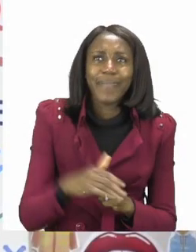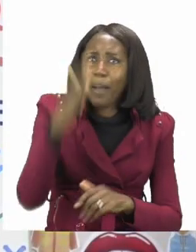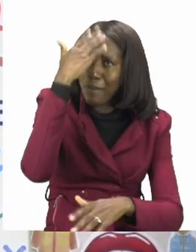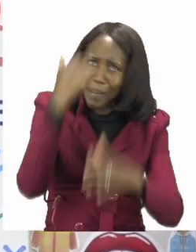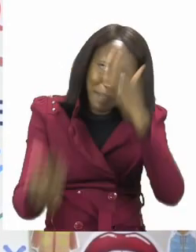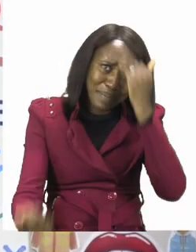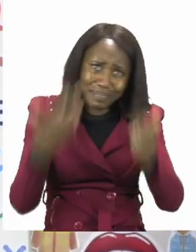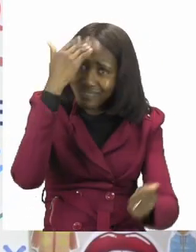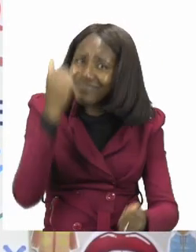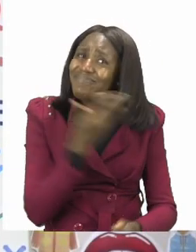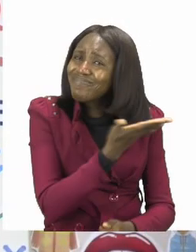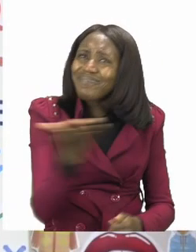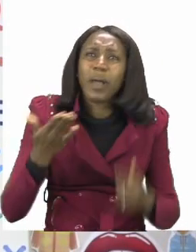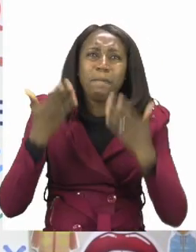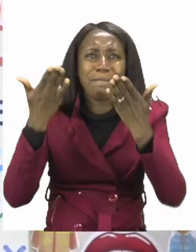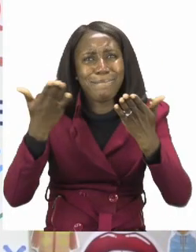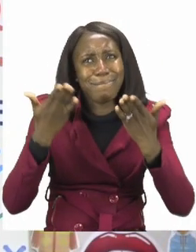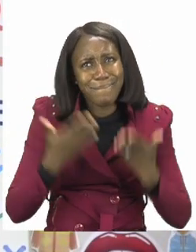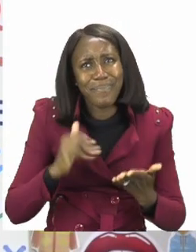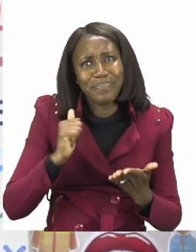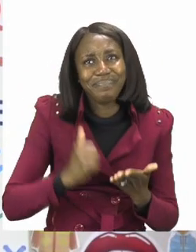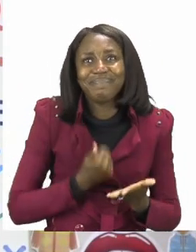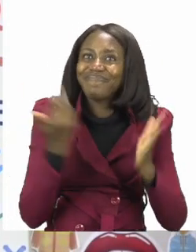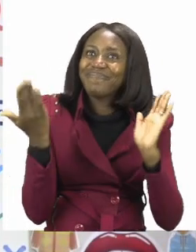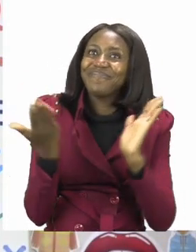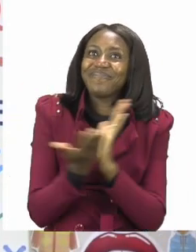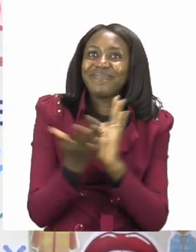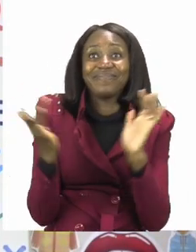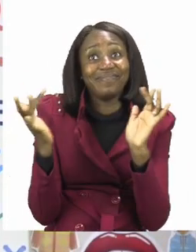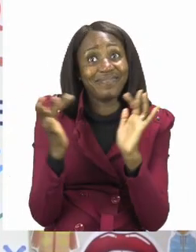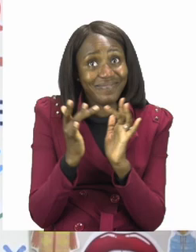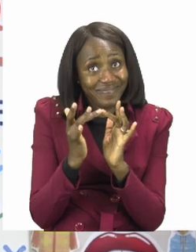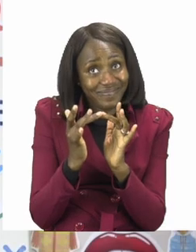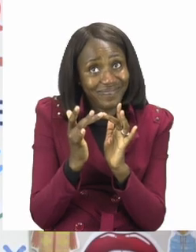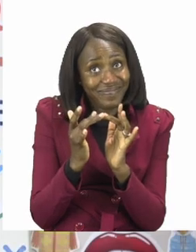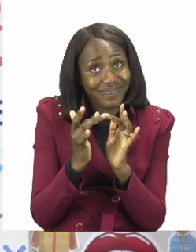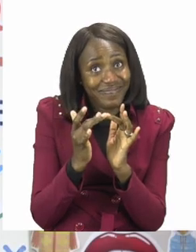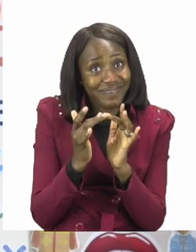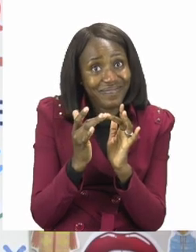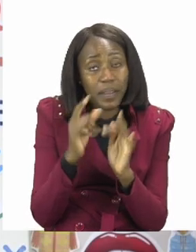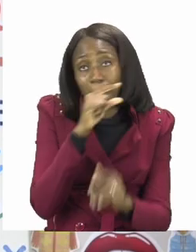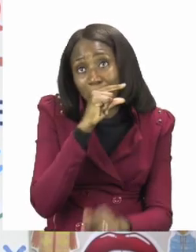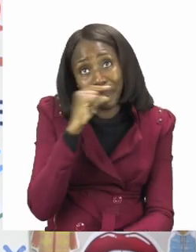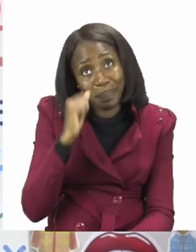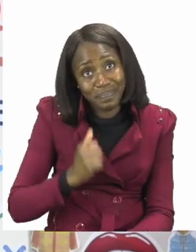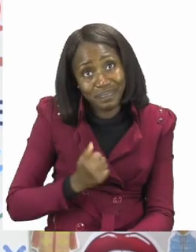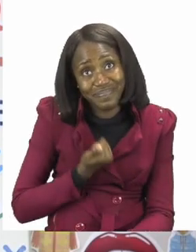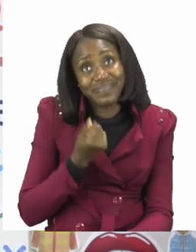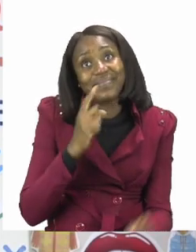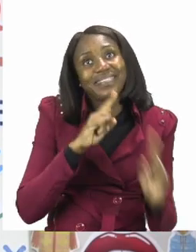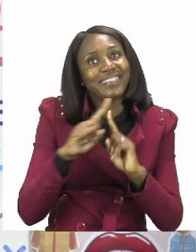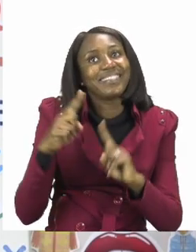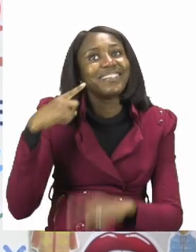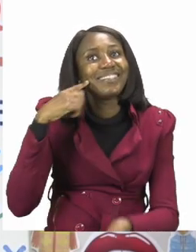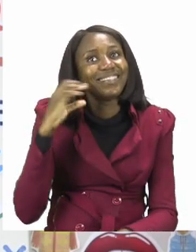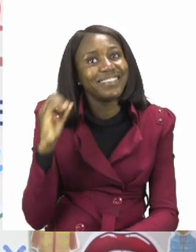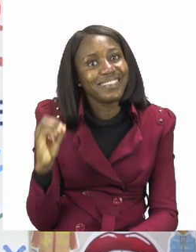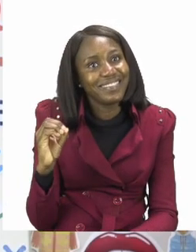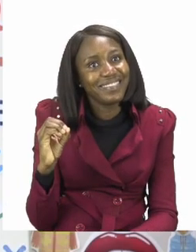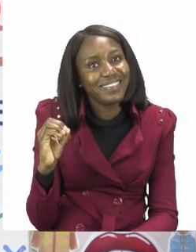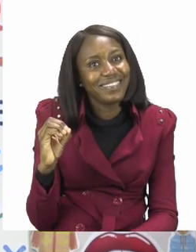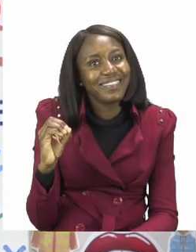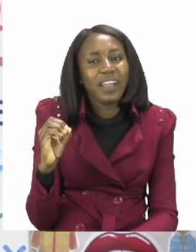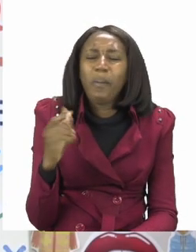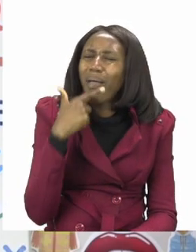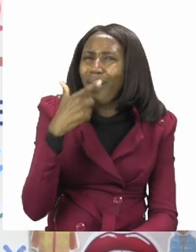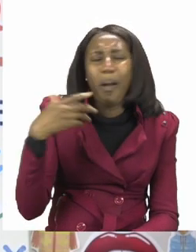Hello everyone and welcome to My Zone Online School. My name is Teacher Mutsa and